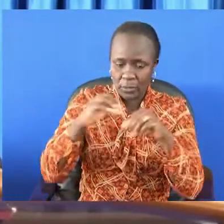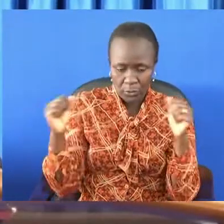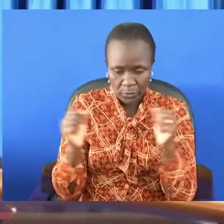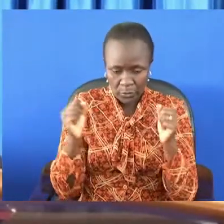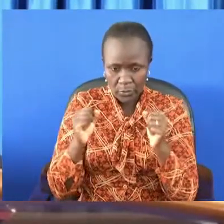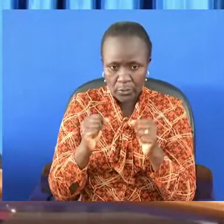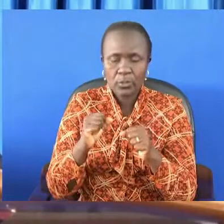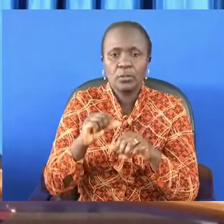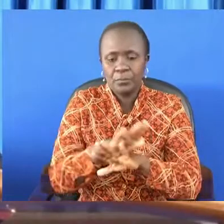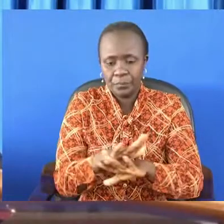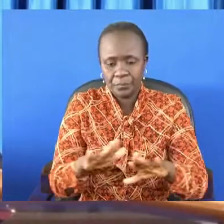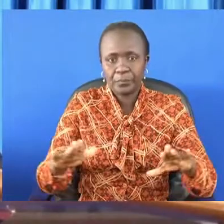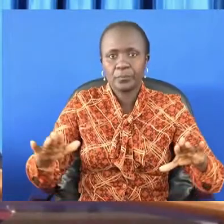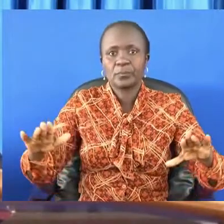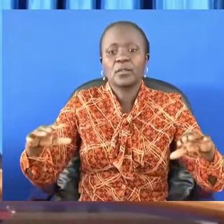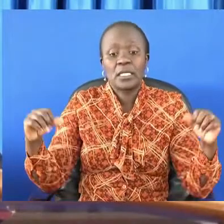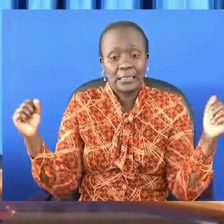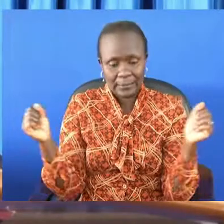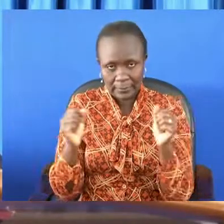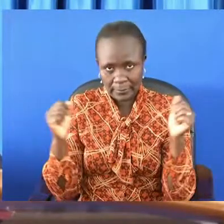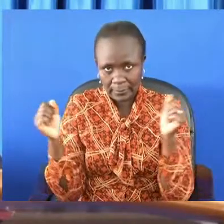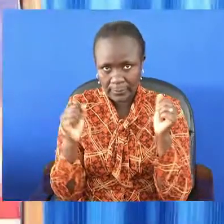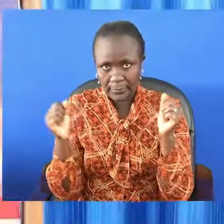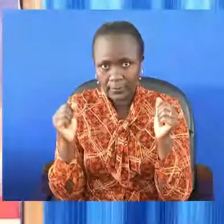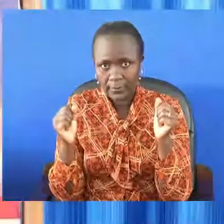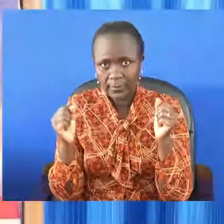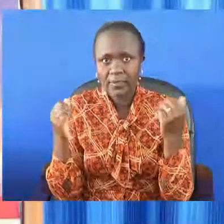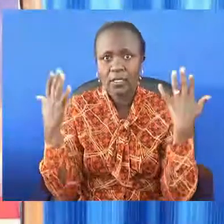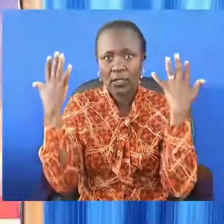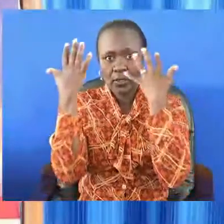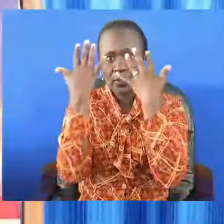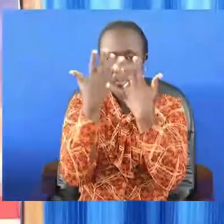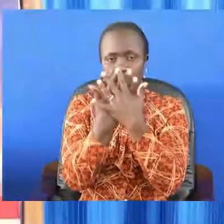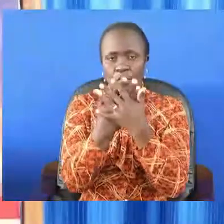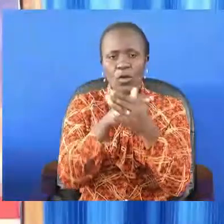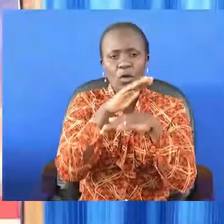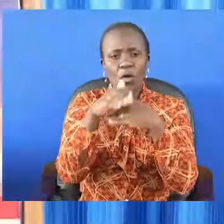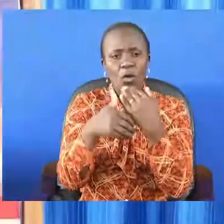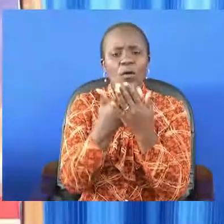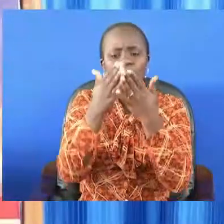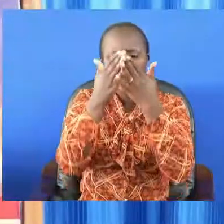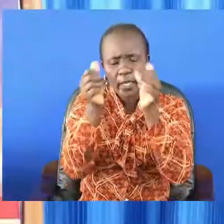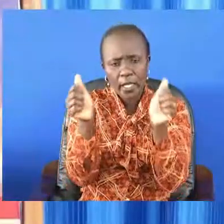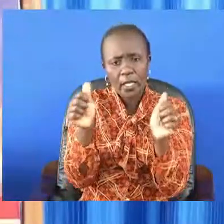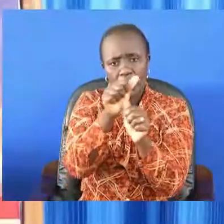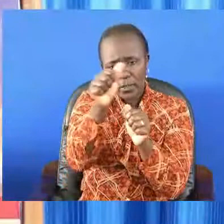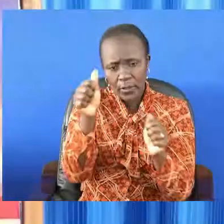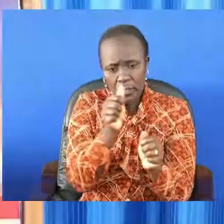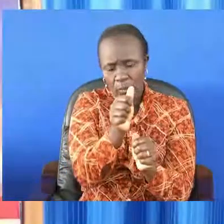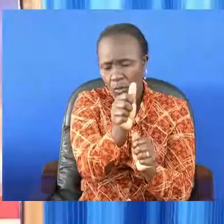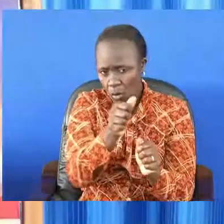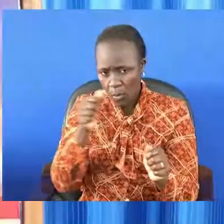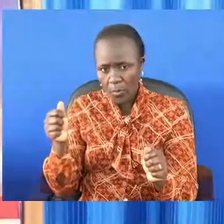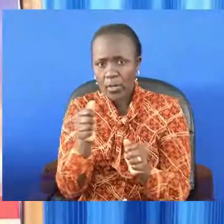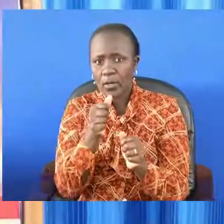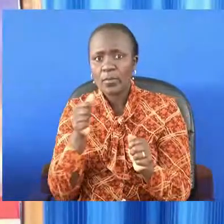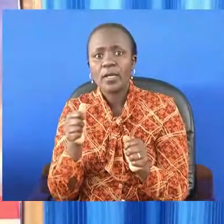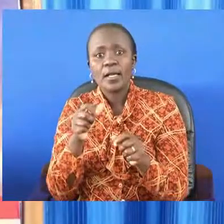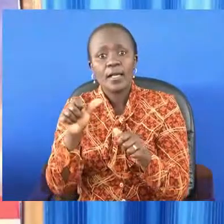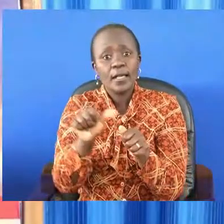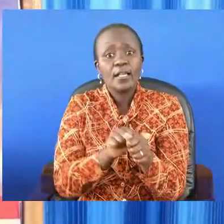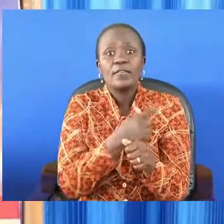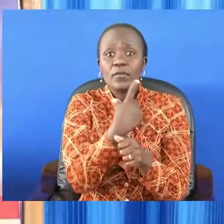that the foundations of the prison were shaken. At once all the prison doors flew open and